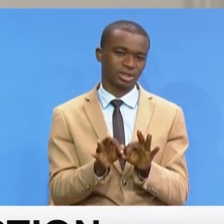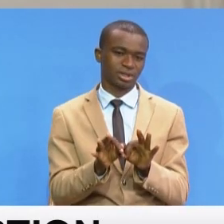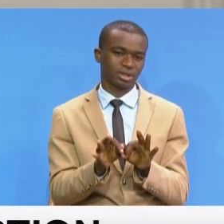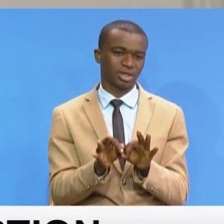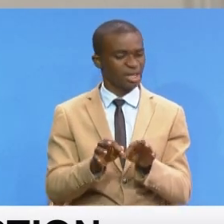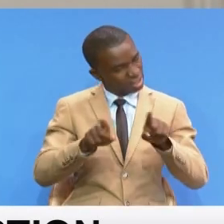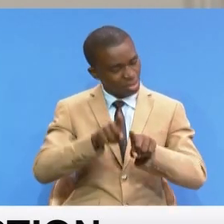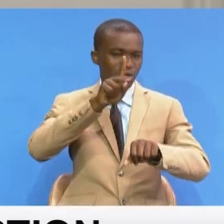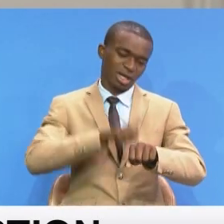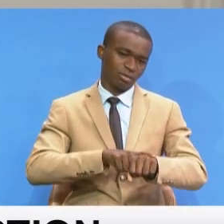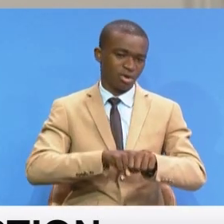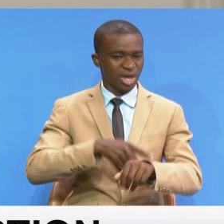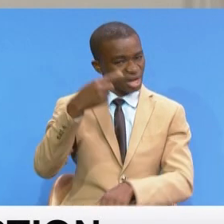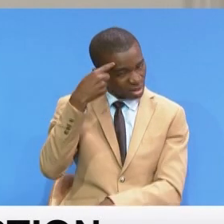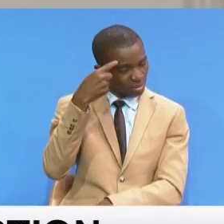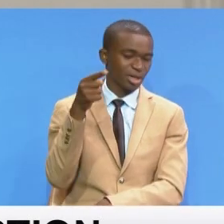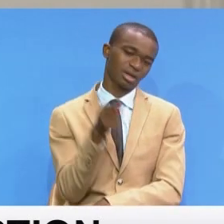behind government